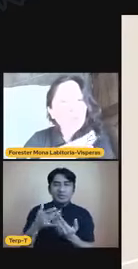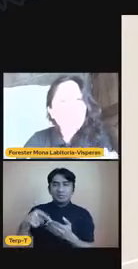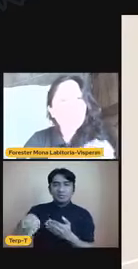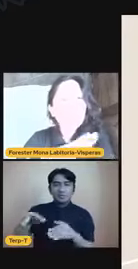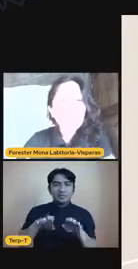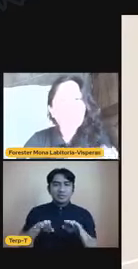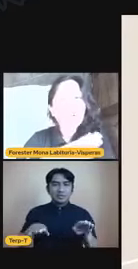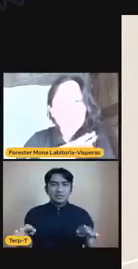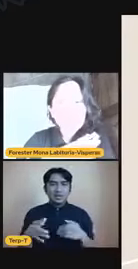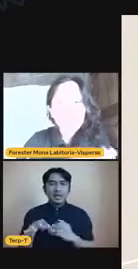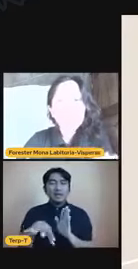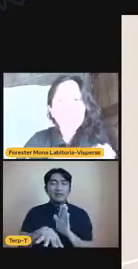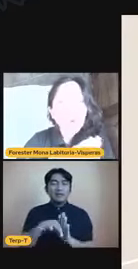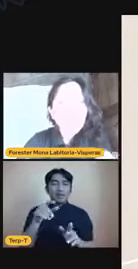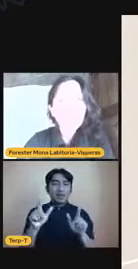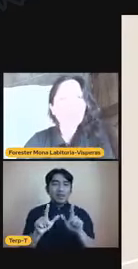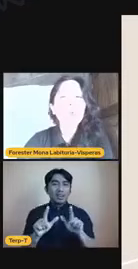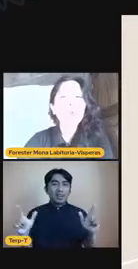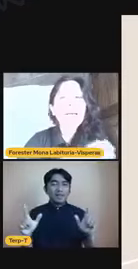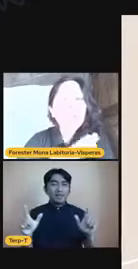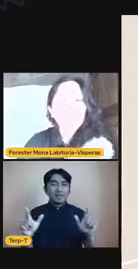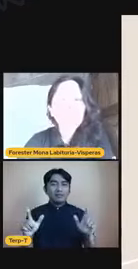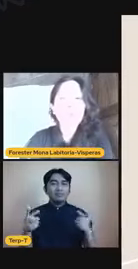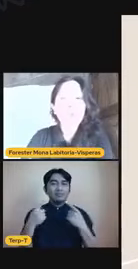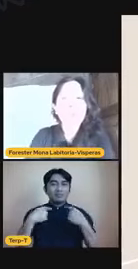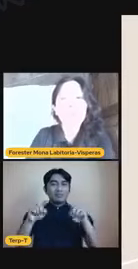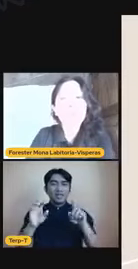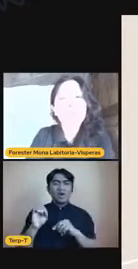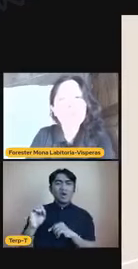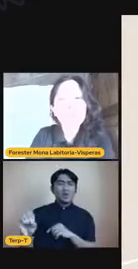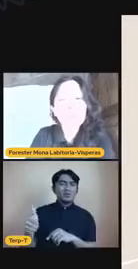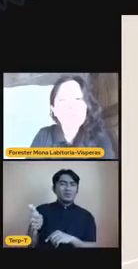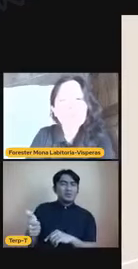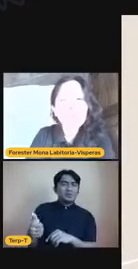to find a level of success on their own, anong man yun.